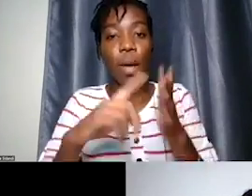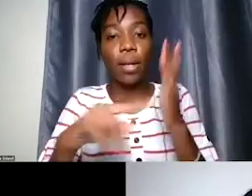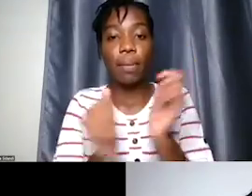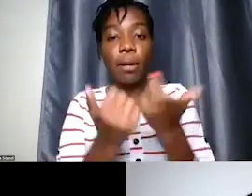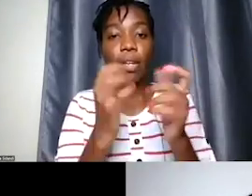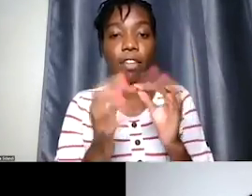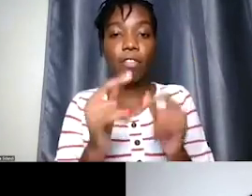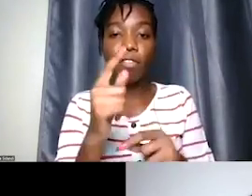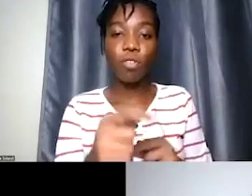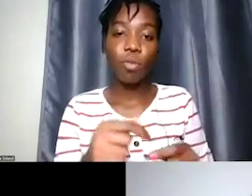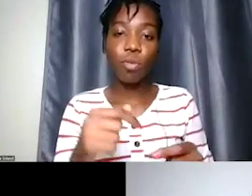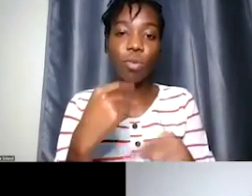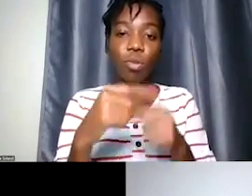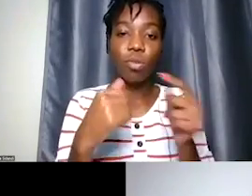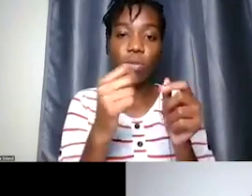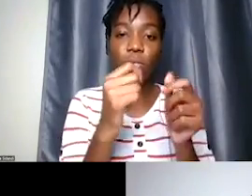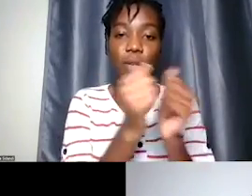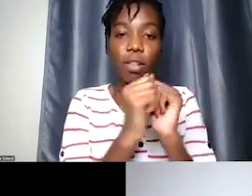still betrayed?